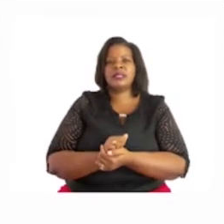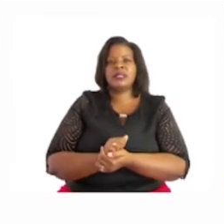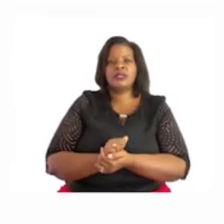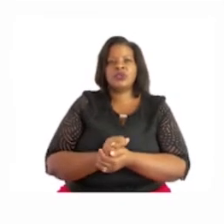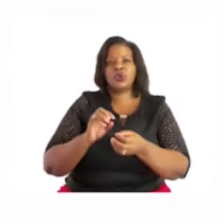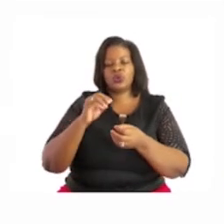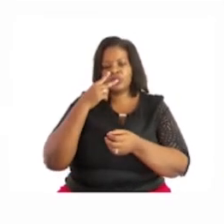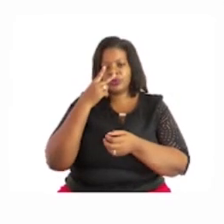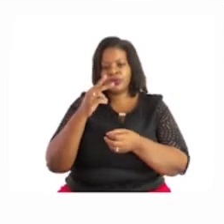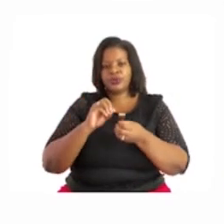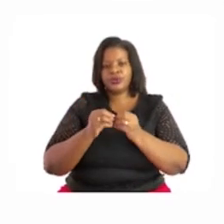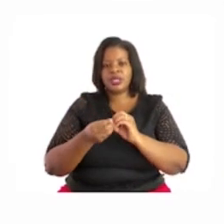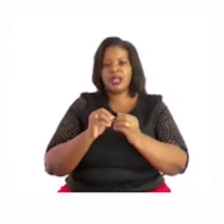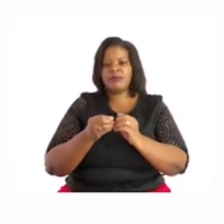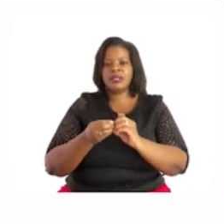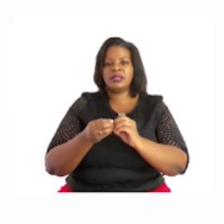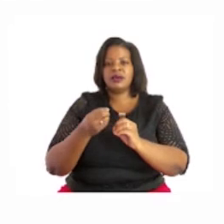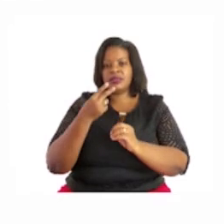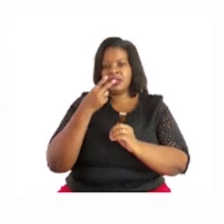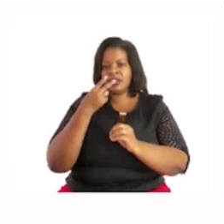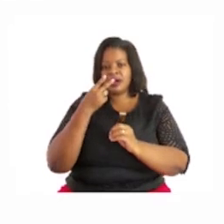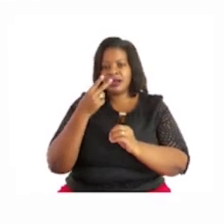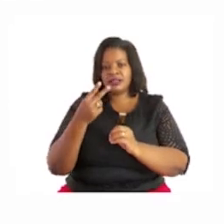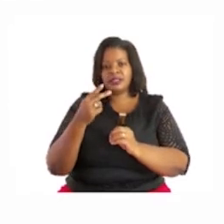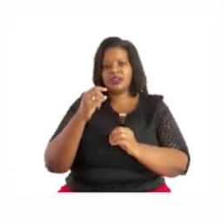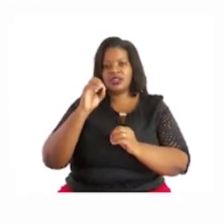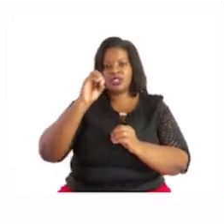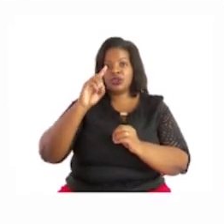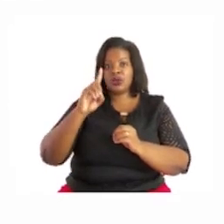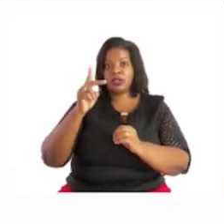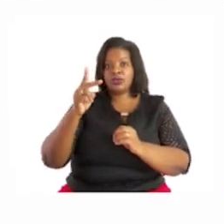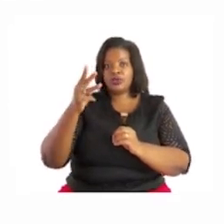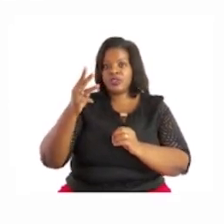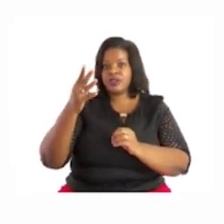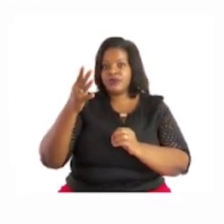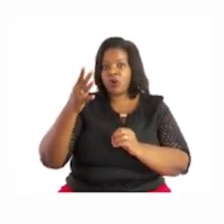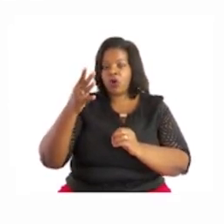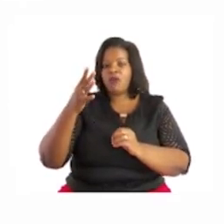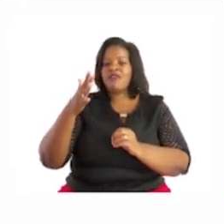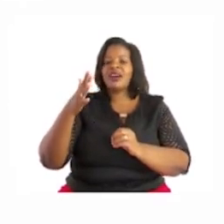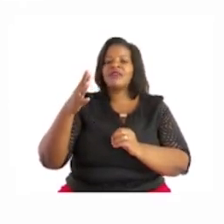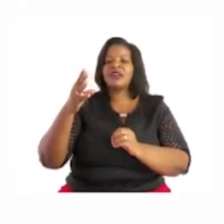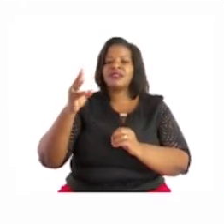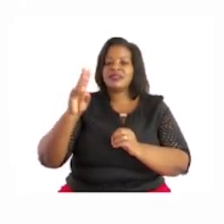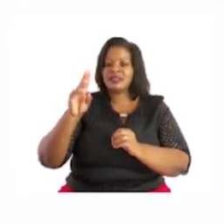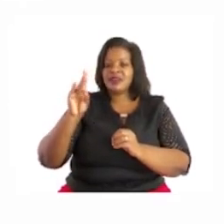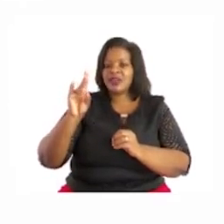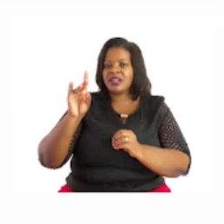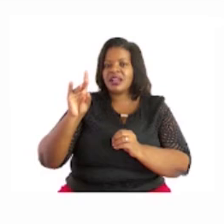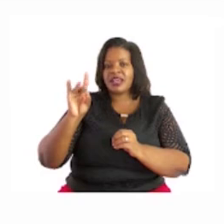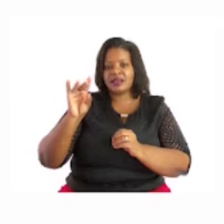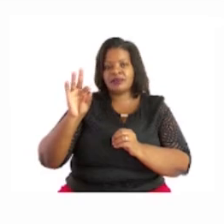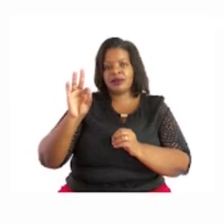there: 0, 1, 2, 3, 4, 5, 6,